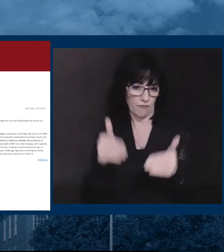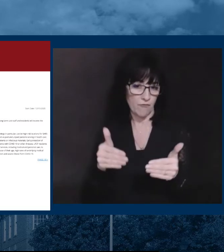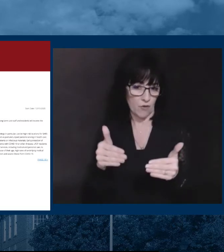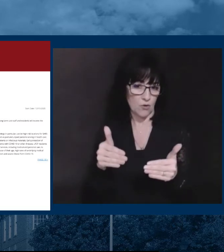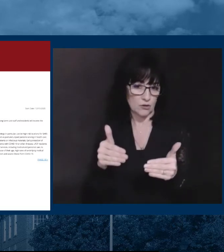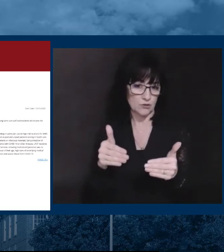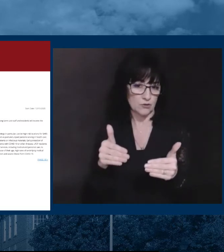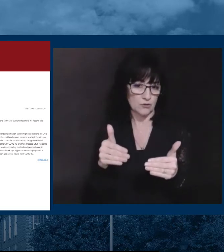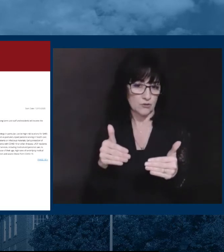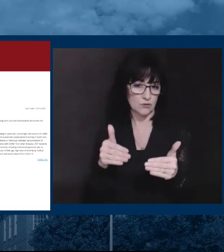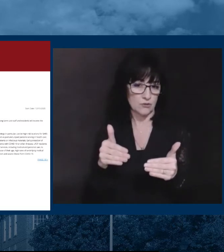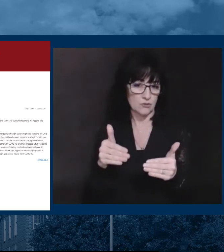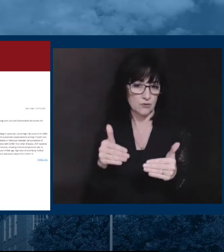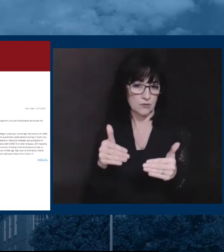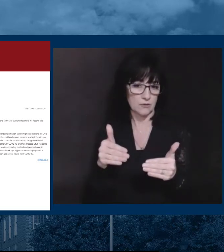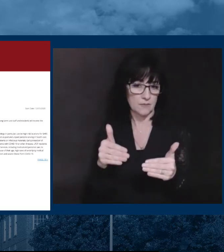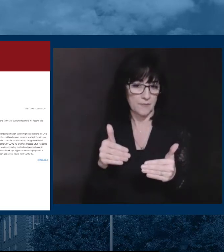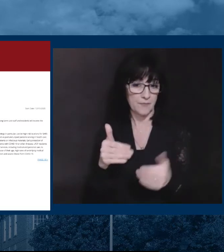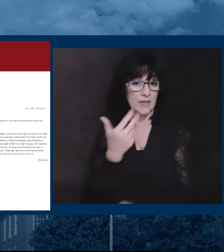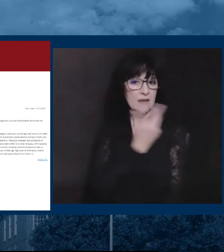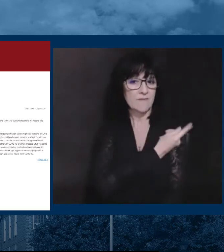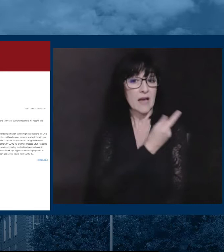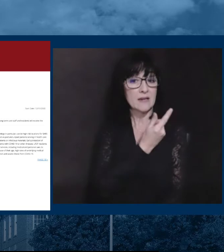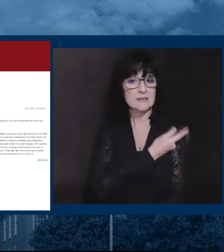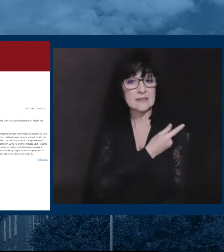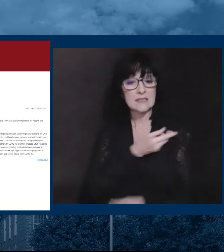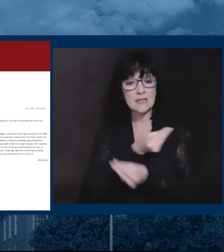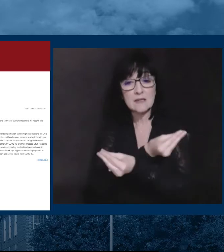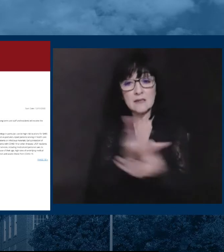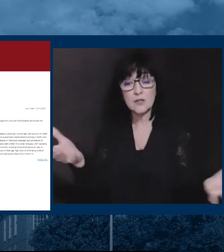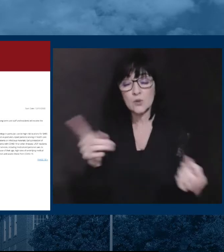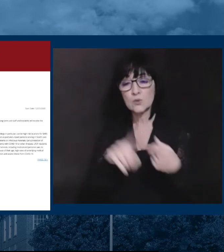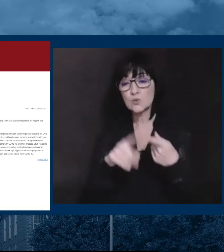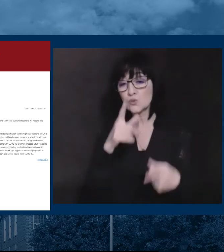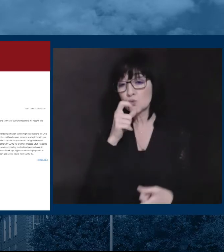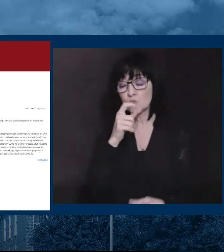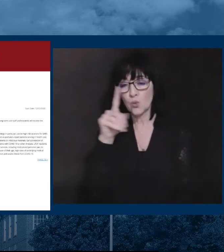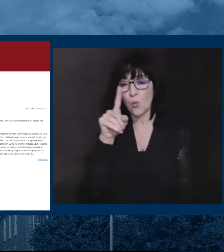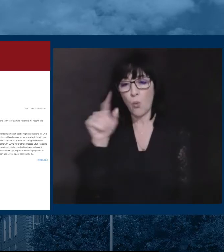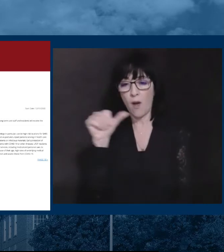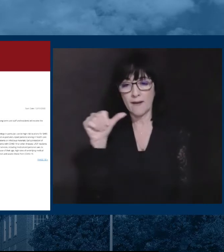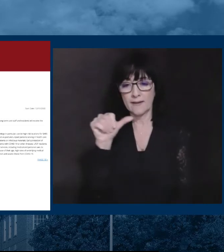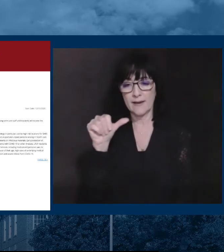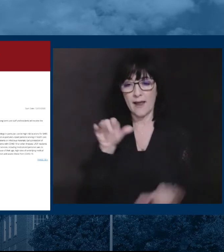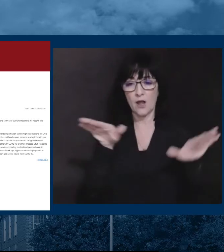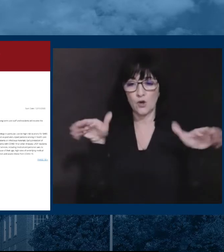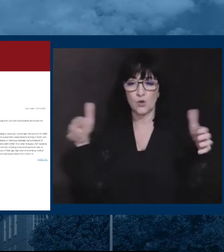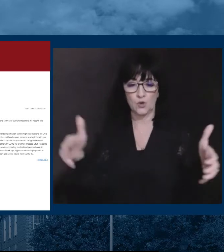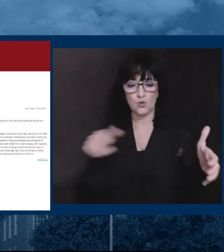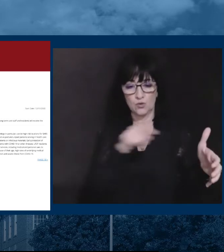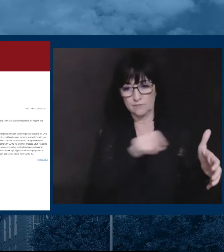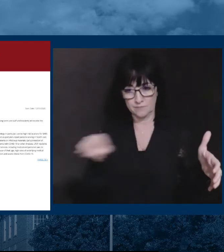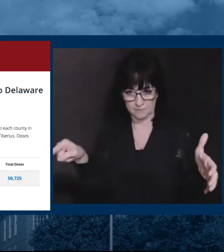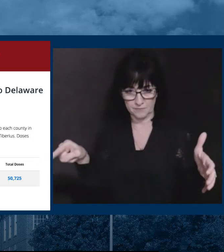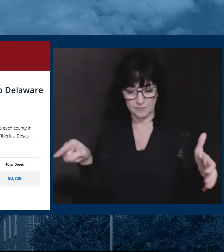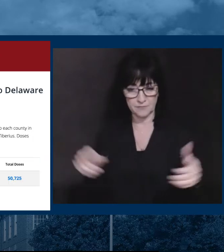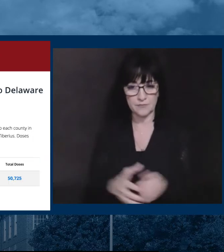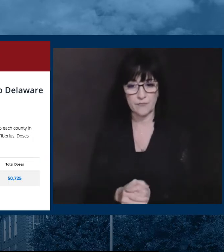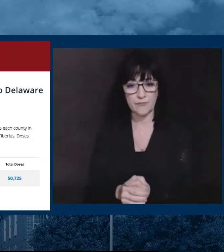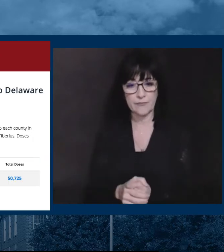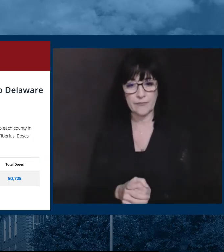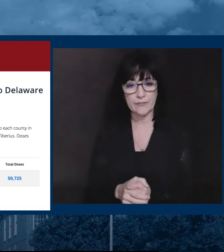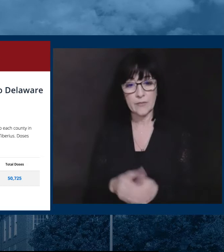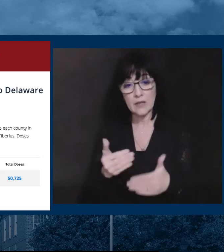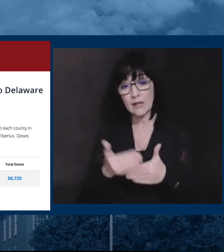getting vaccine to those who are in the 1A category. On the next slide, which